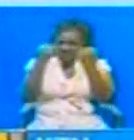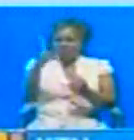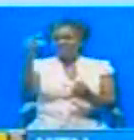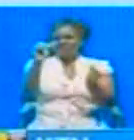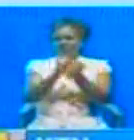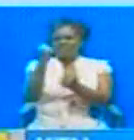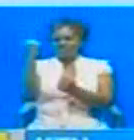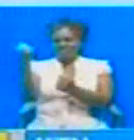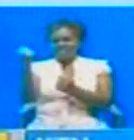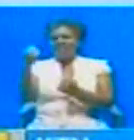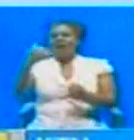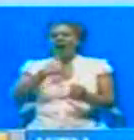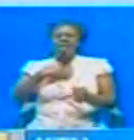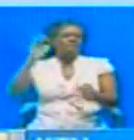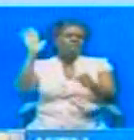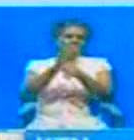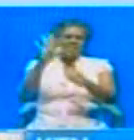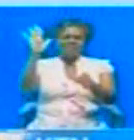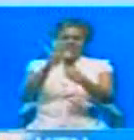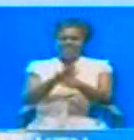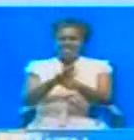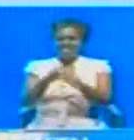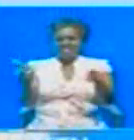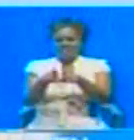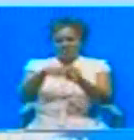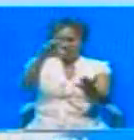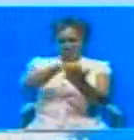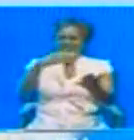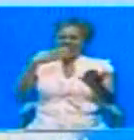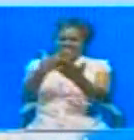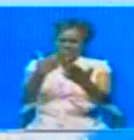2015, we won't have many of those. Thank you very much, Standing Bishop, for that.